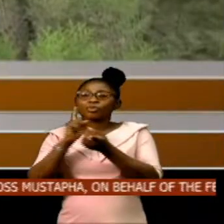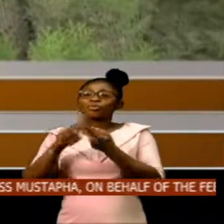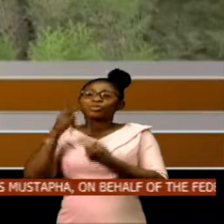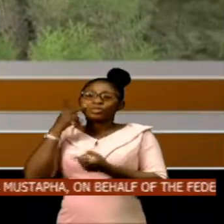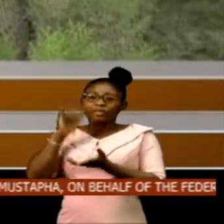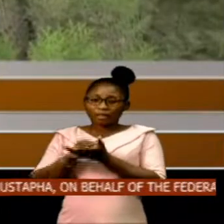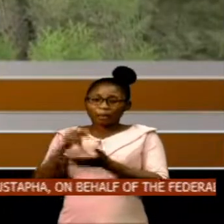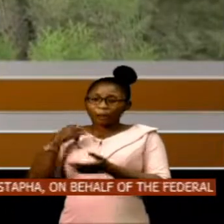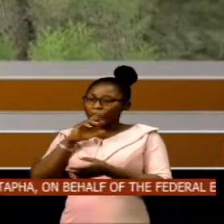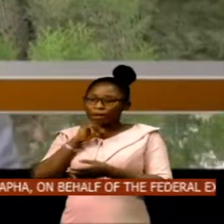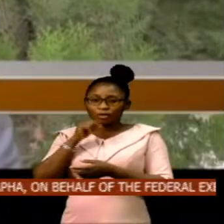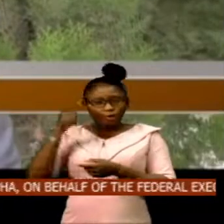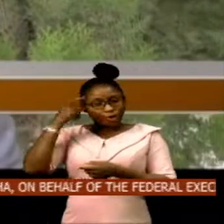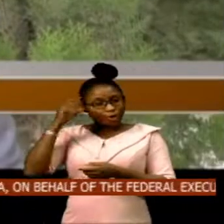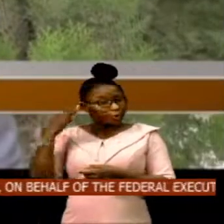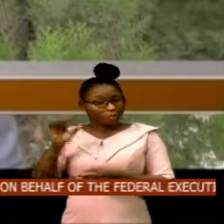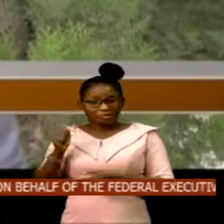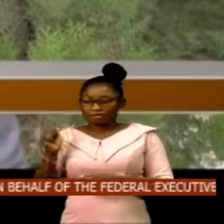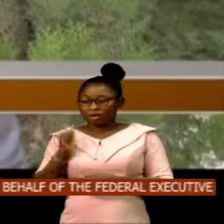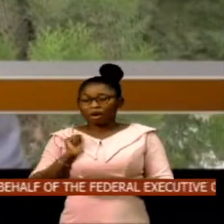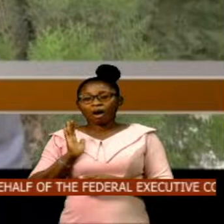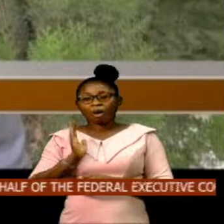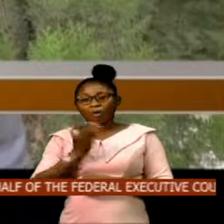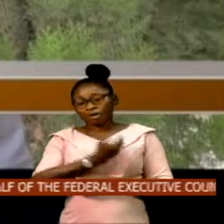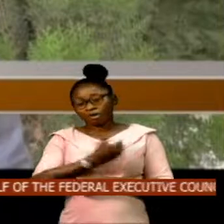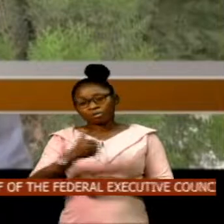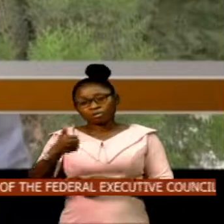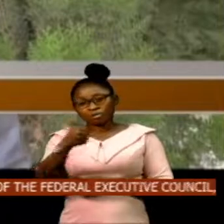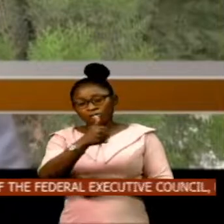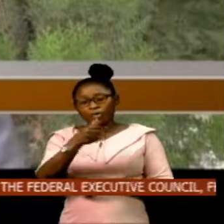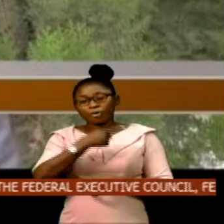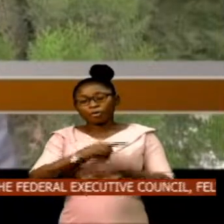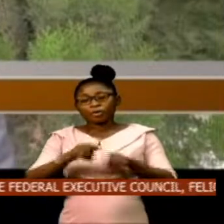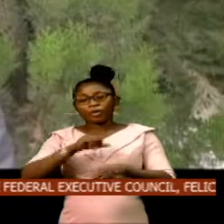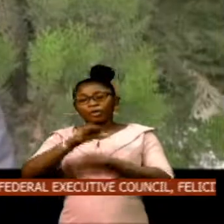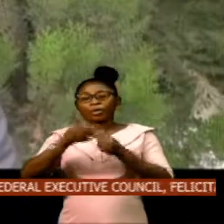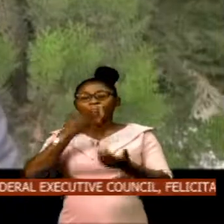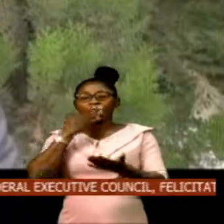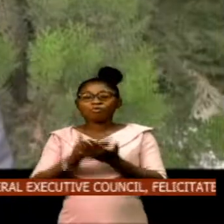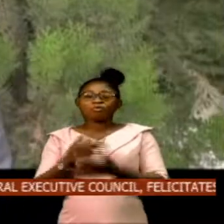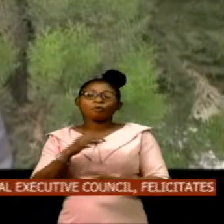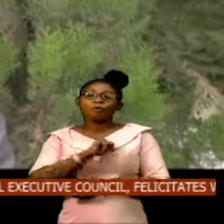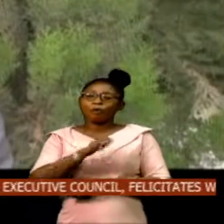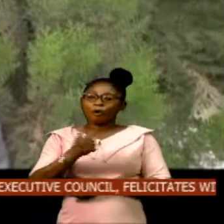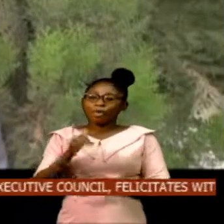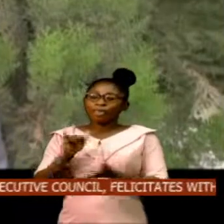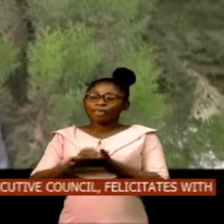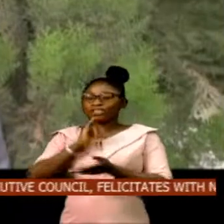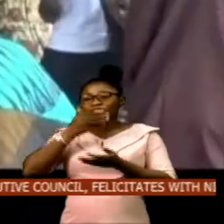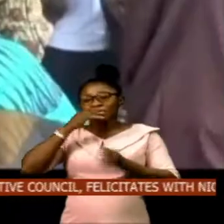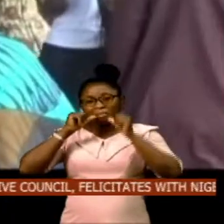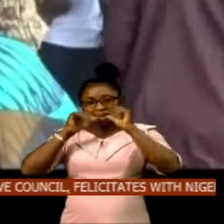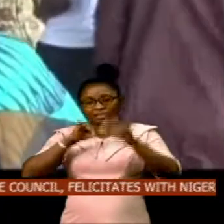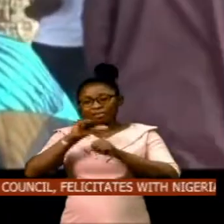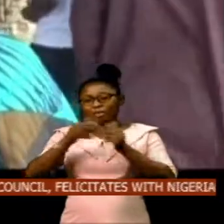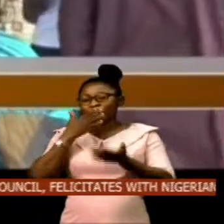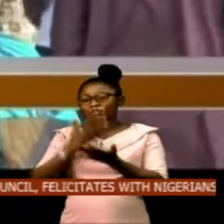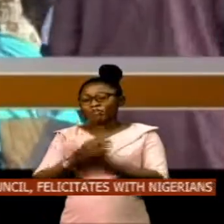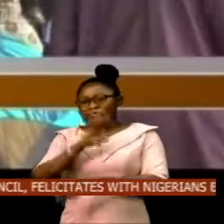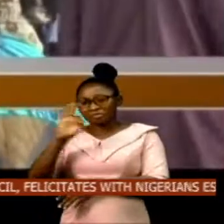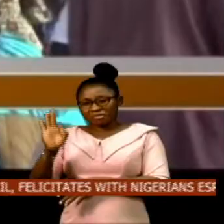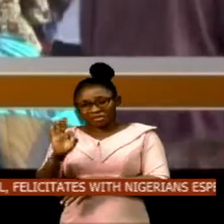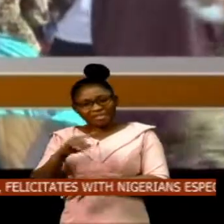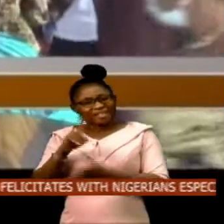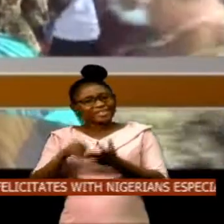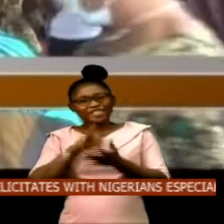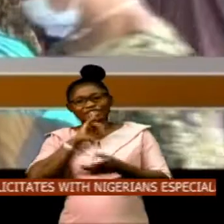see that we are not thinking of ourselves, but we are thinking about the good of others. That's the lesson about the Good Friday. So this is